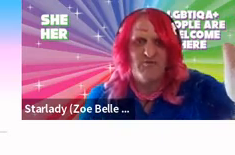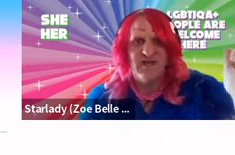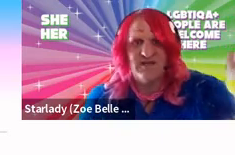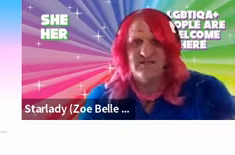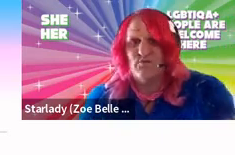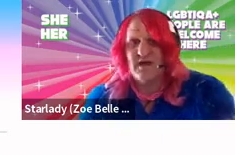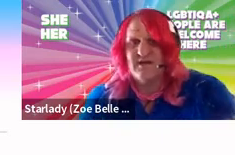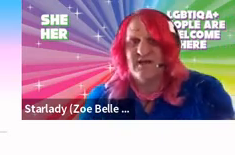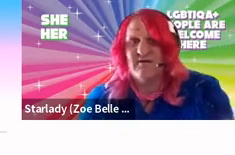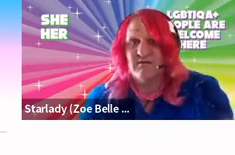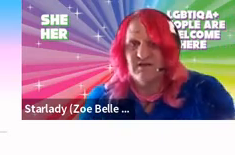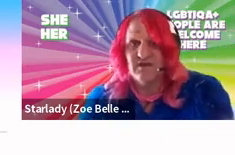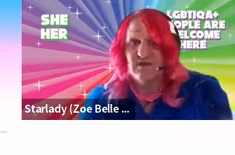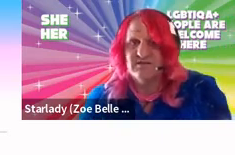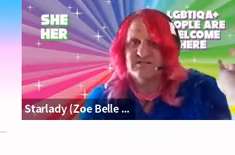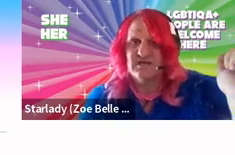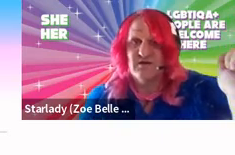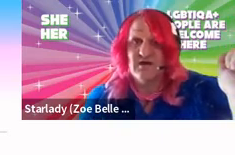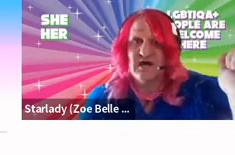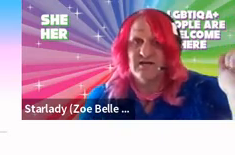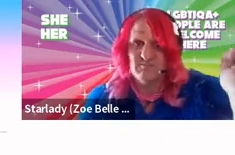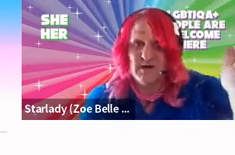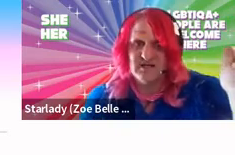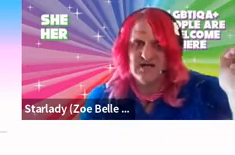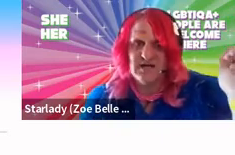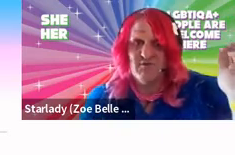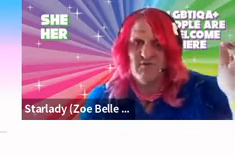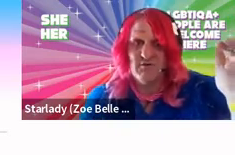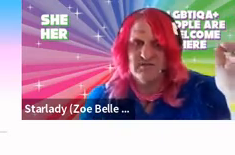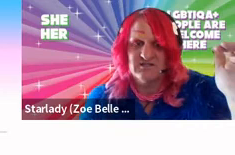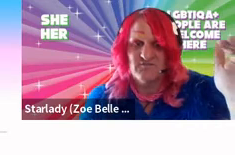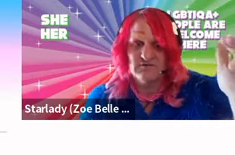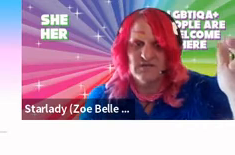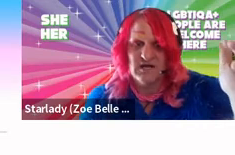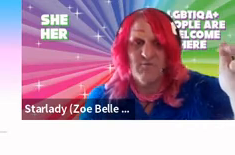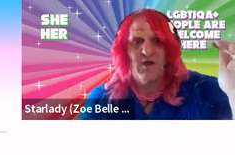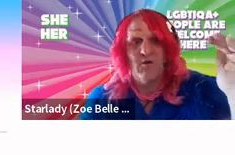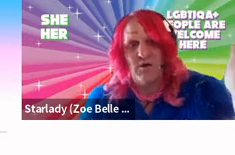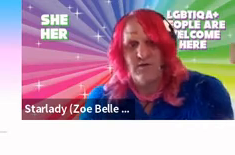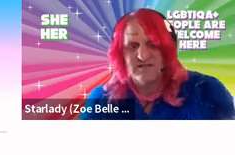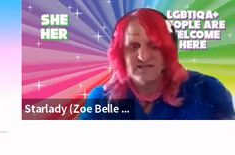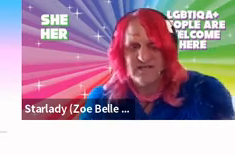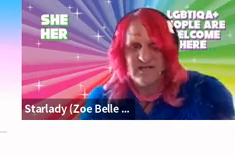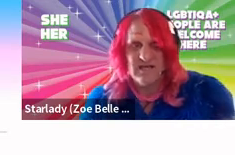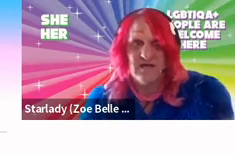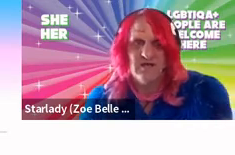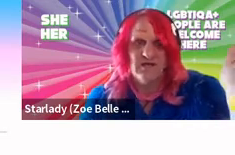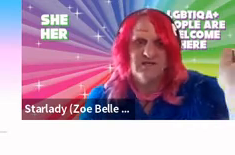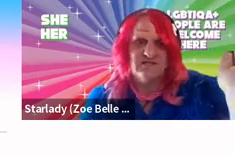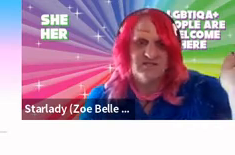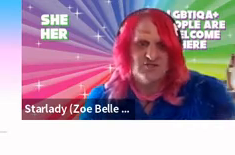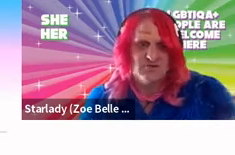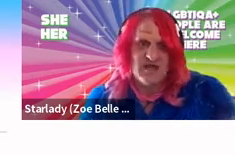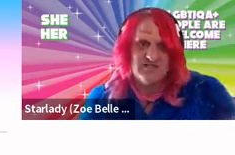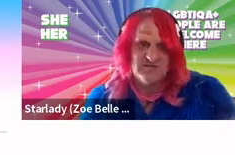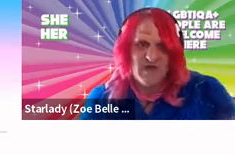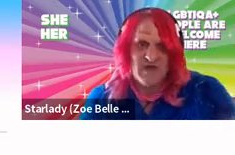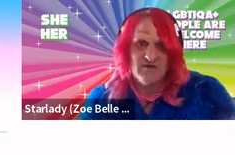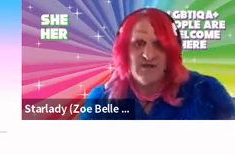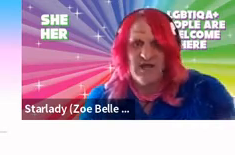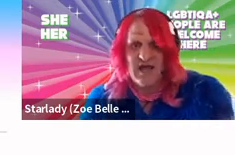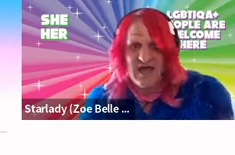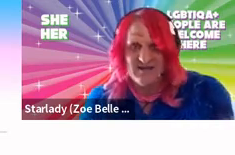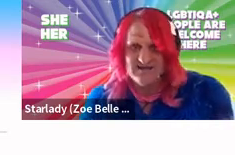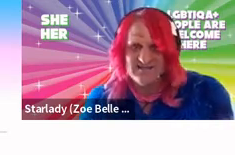But when we get to where they're living as part-time or as full-time, what we see here is that